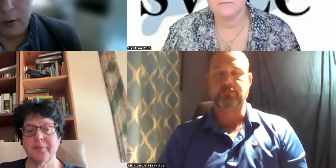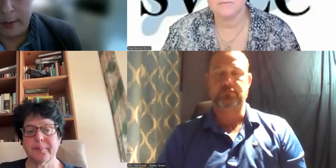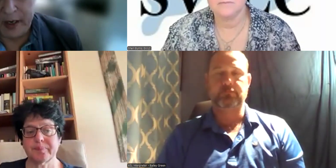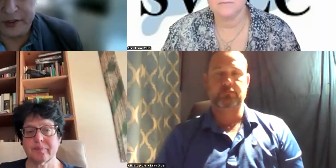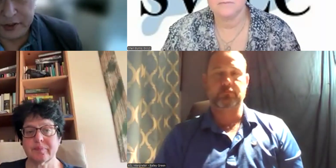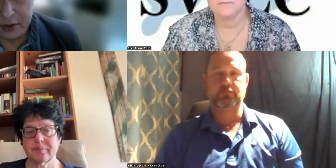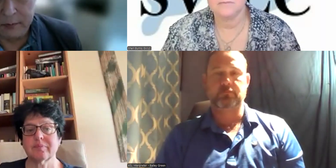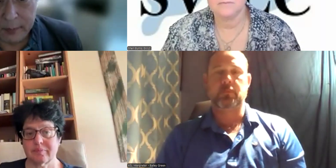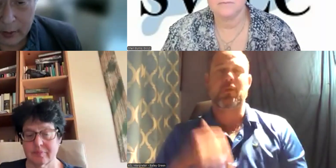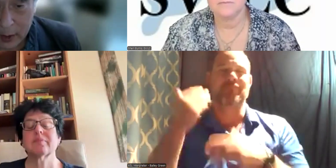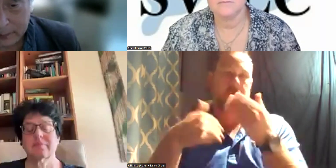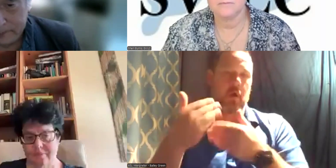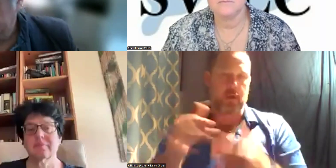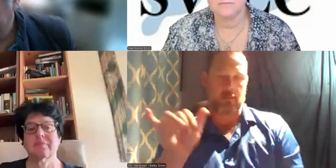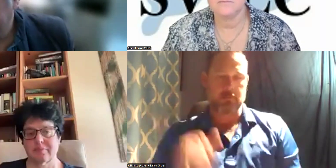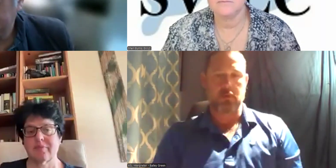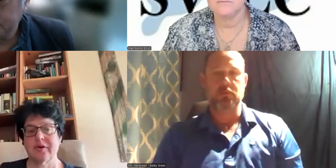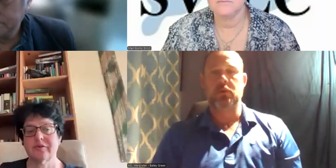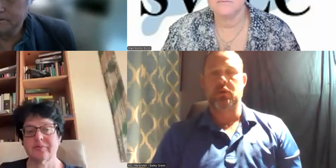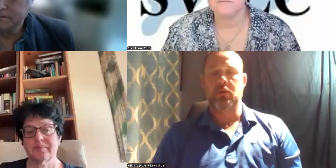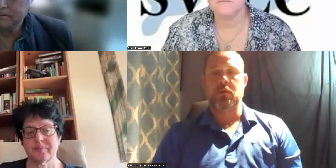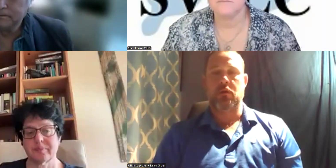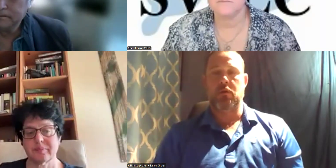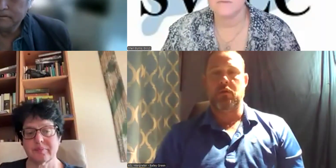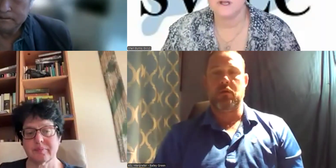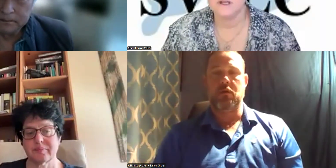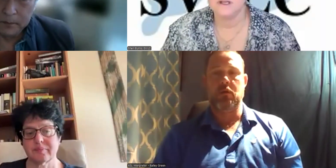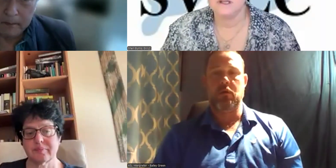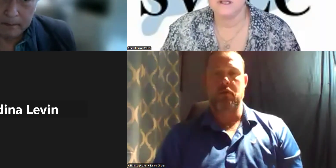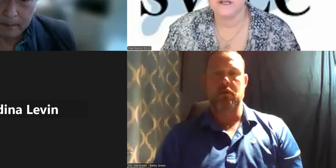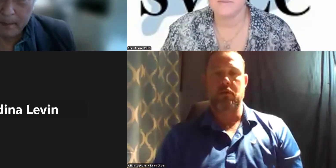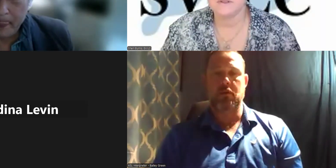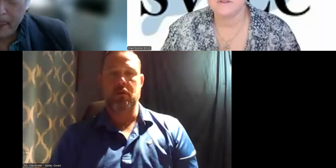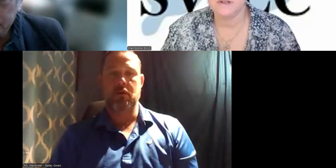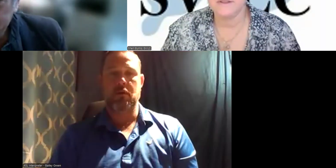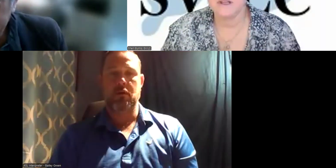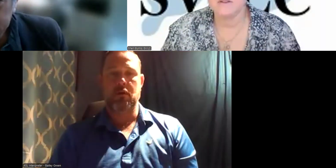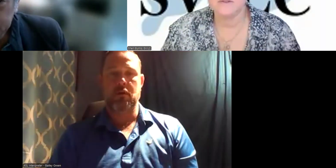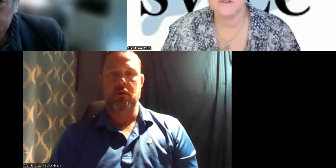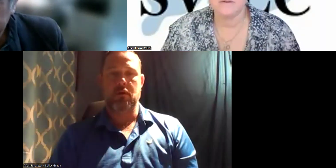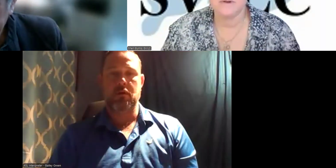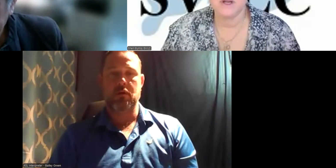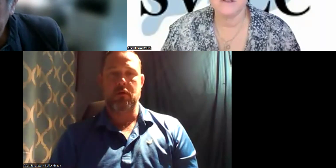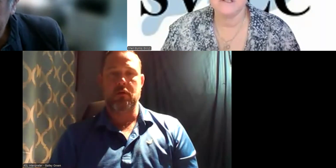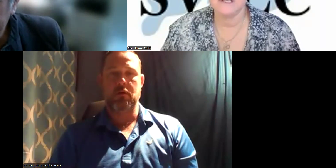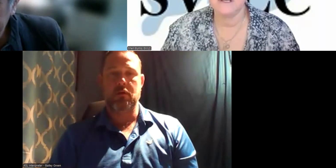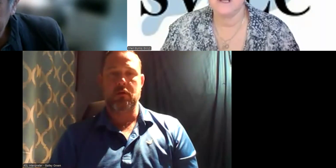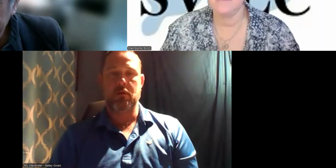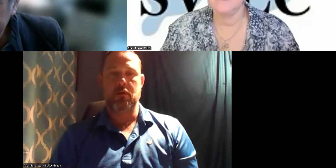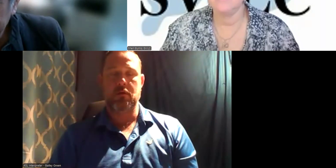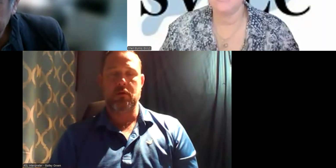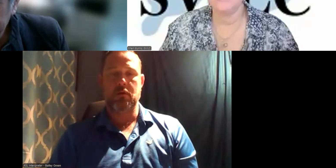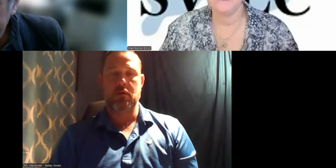on an ongoing basis too, by the way. Thanks. Yeah, absolutely. Thank you for that reminder,